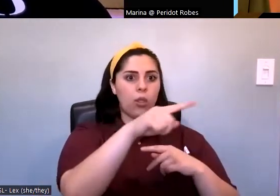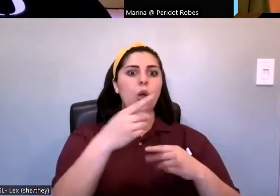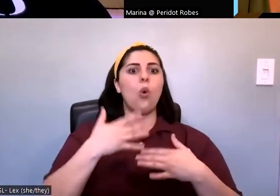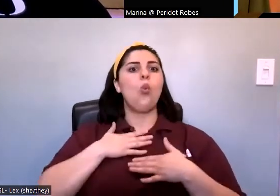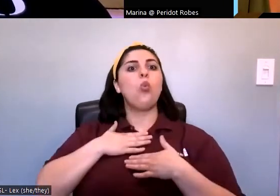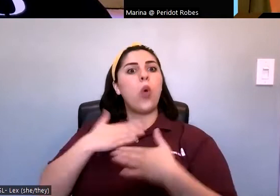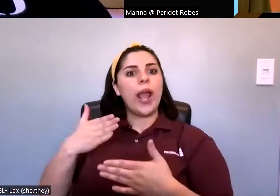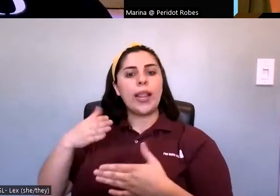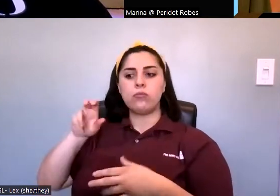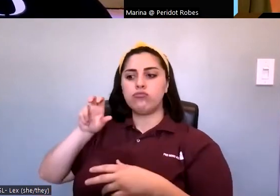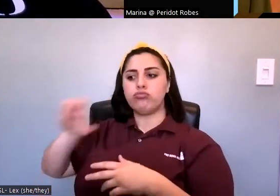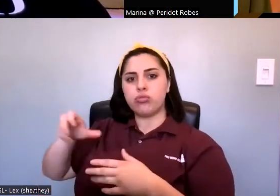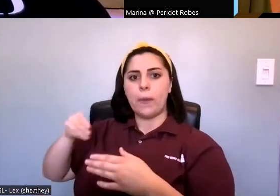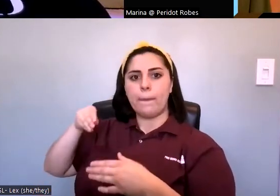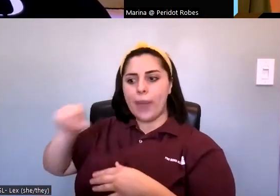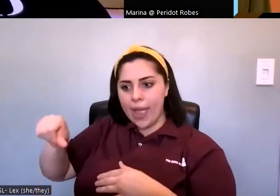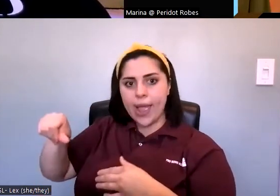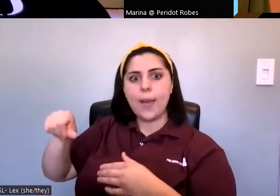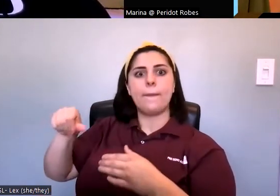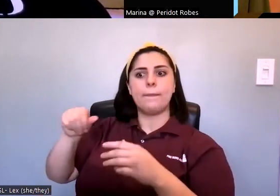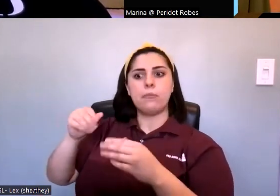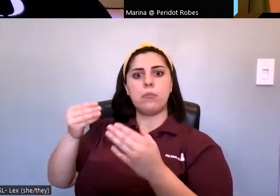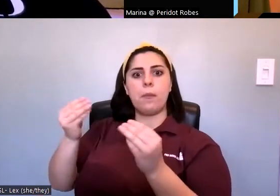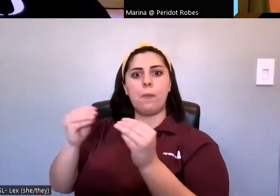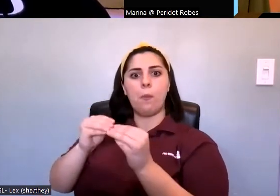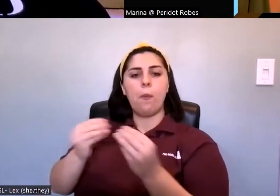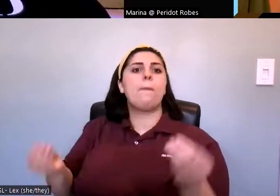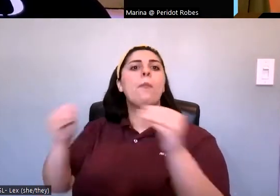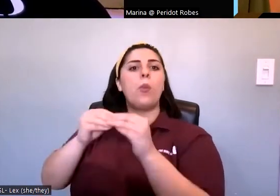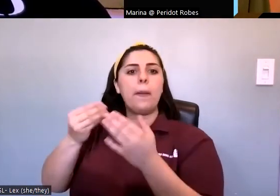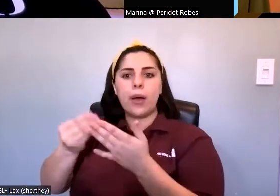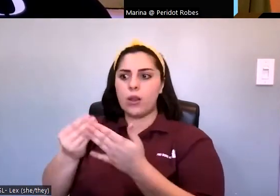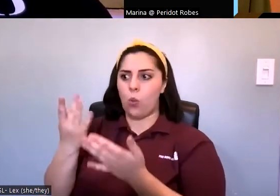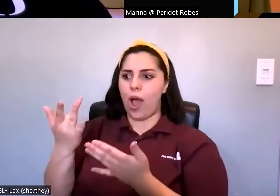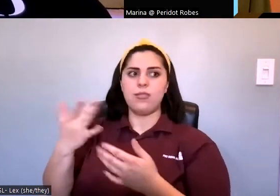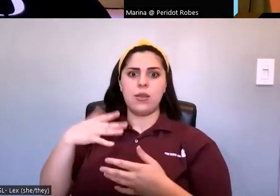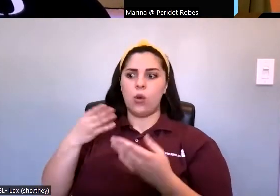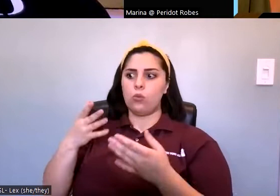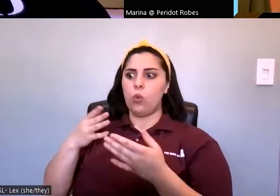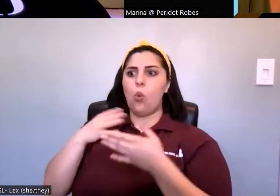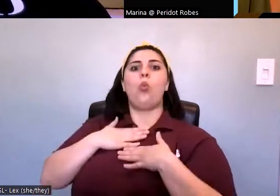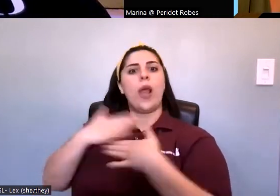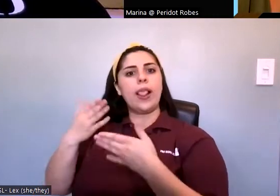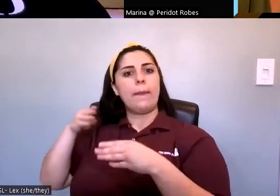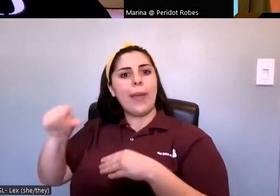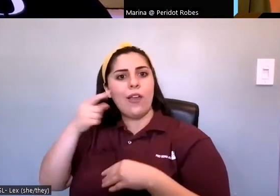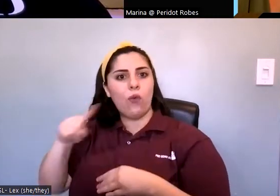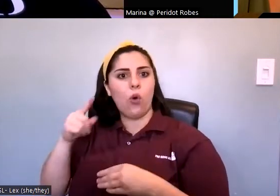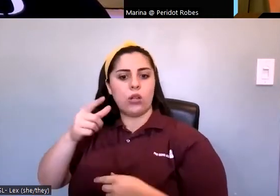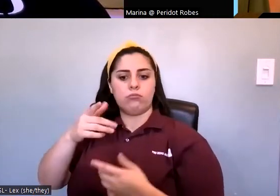because they've never had anything that they've loved. They've never had something that was amazing quality, the vast majority of